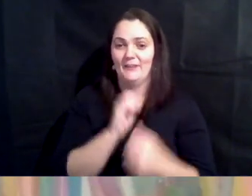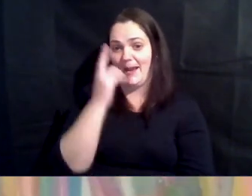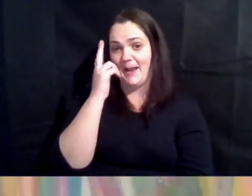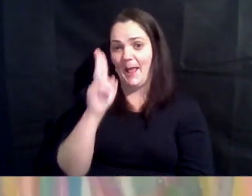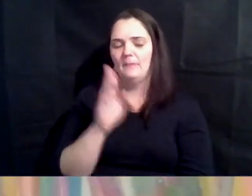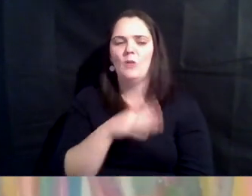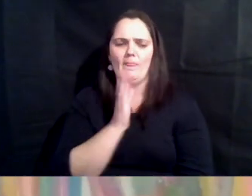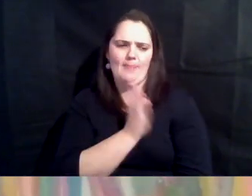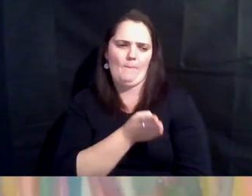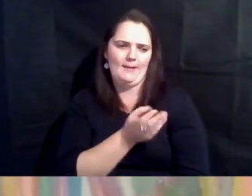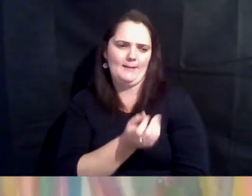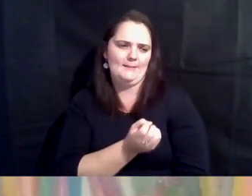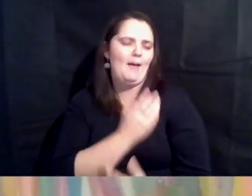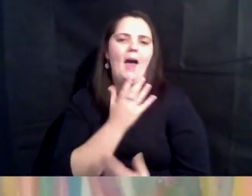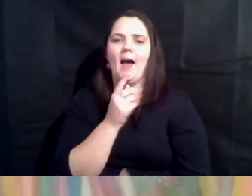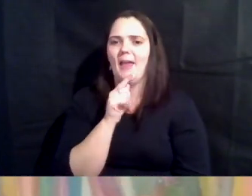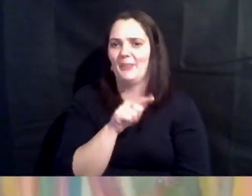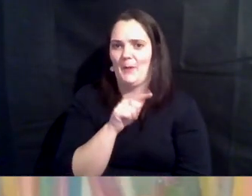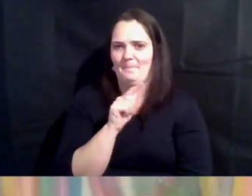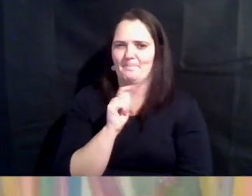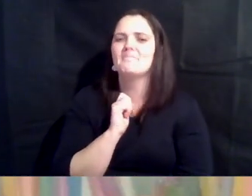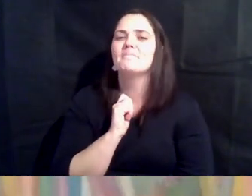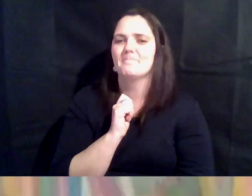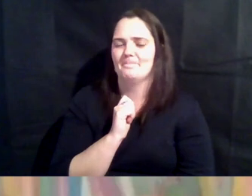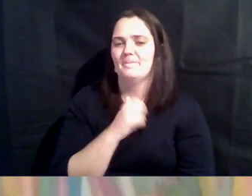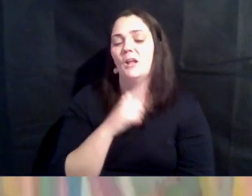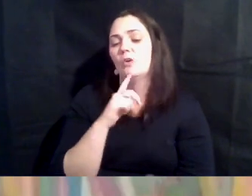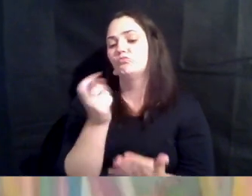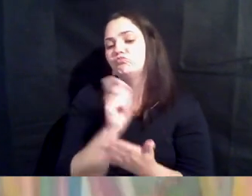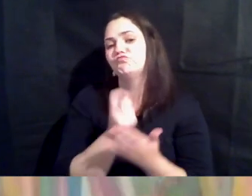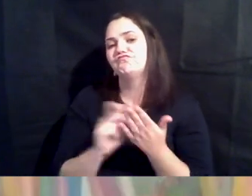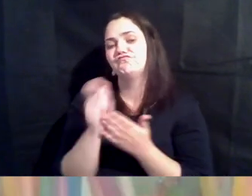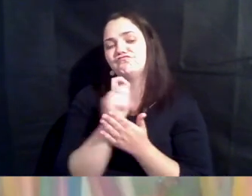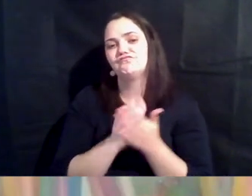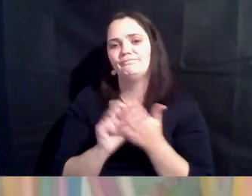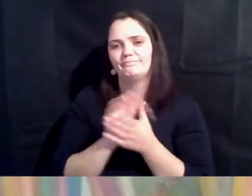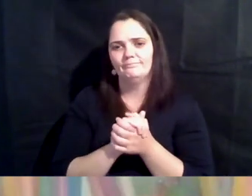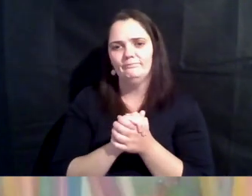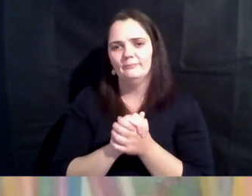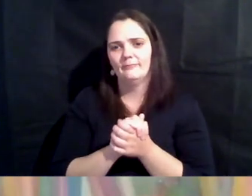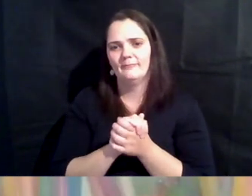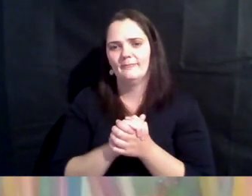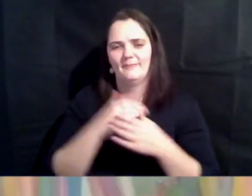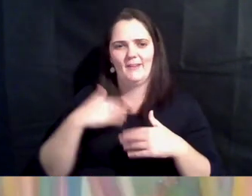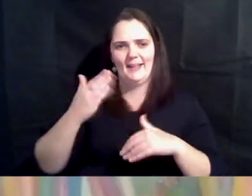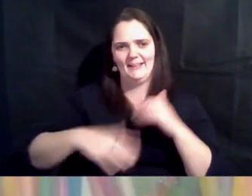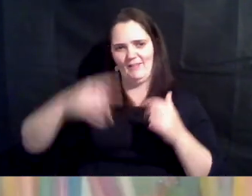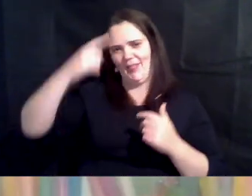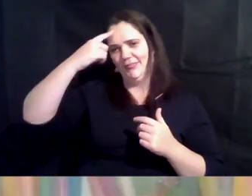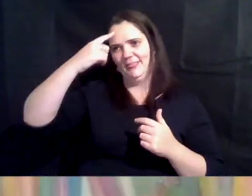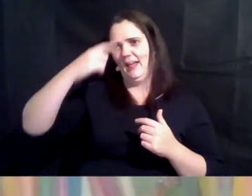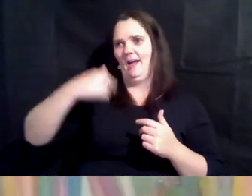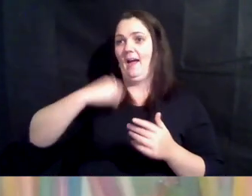inspired by that plant and I'm going to do a little scribbly scribble. I never thought that I would do a drawing inspired by